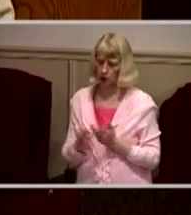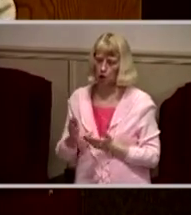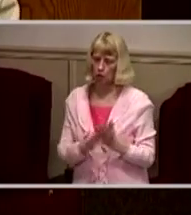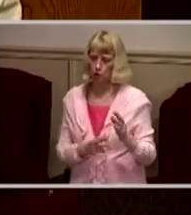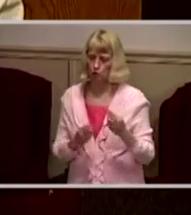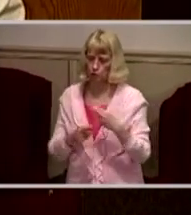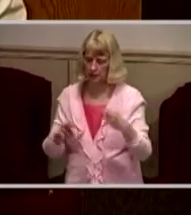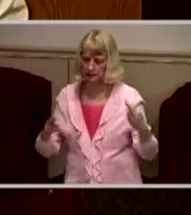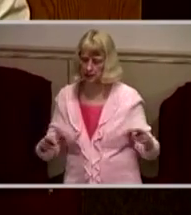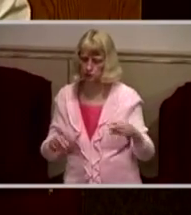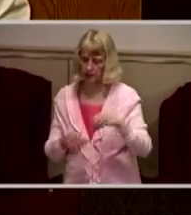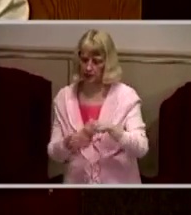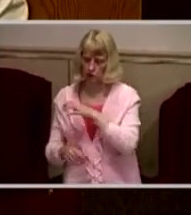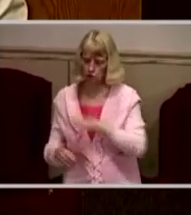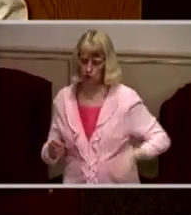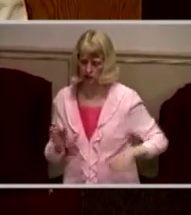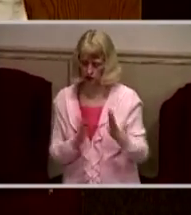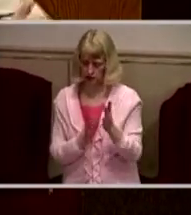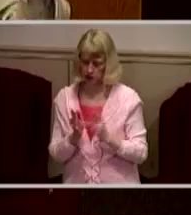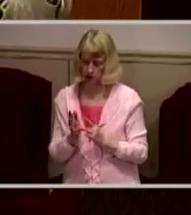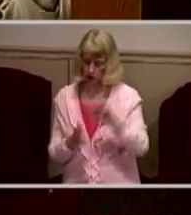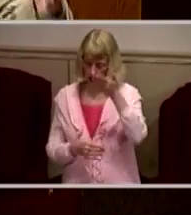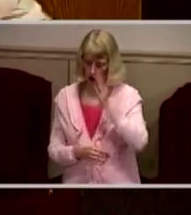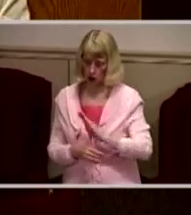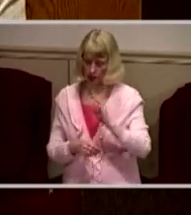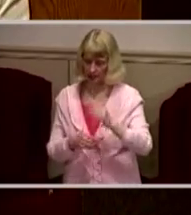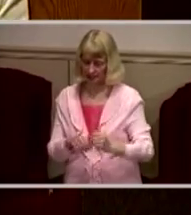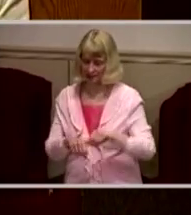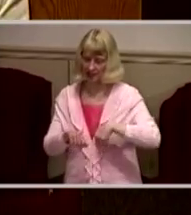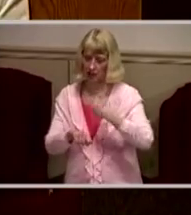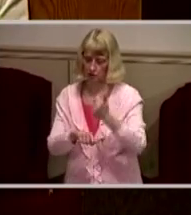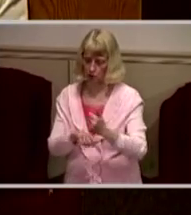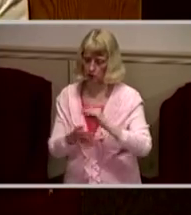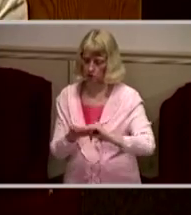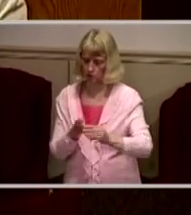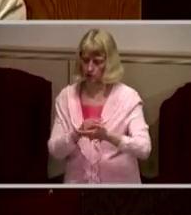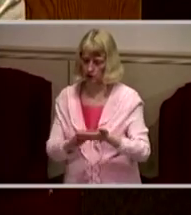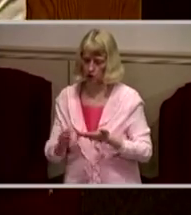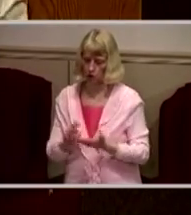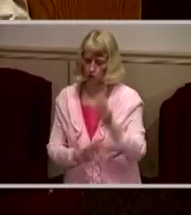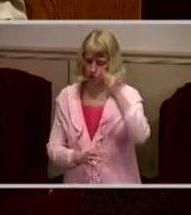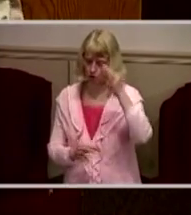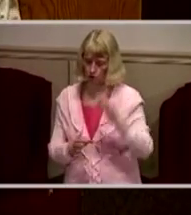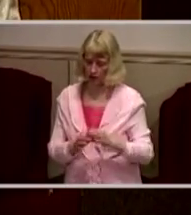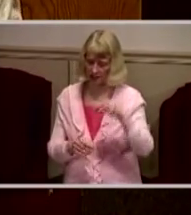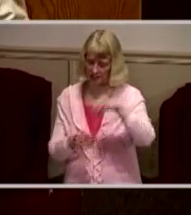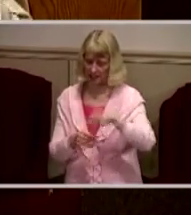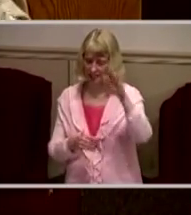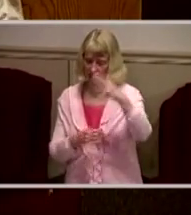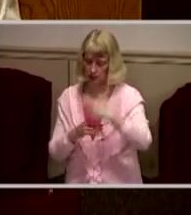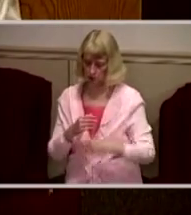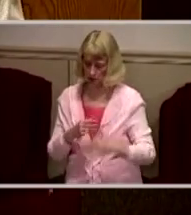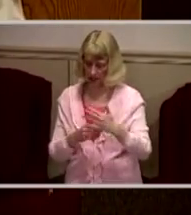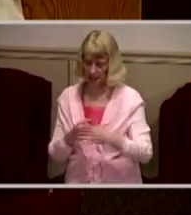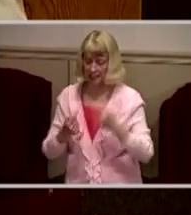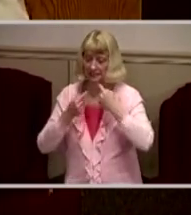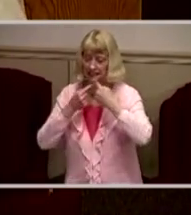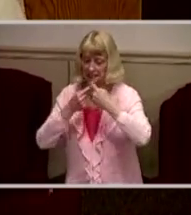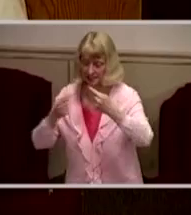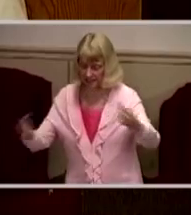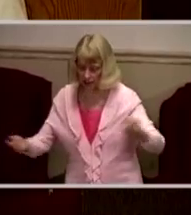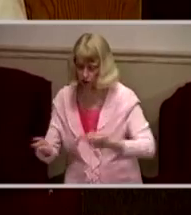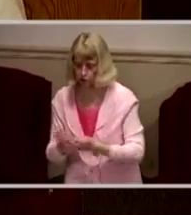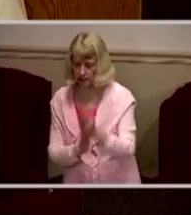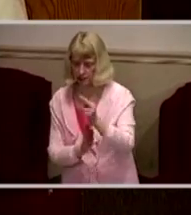the redemption that is in Christ Jesus, whom God has set forth to be a propitiation through faith in His blood